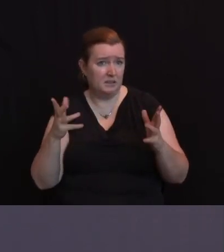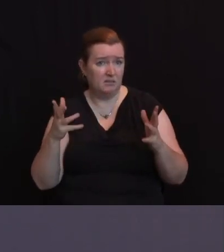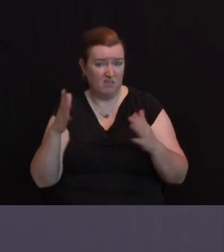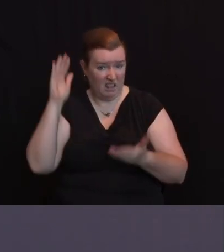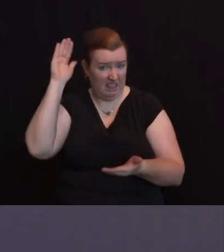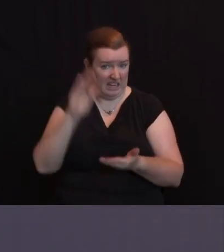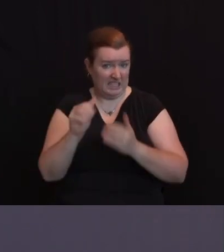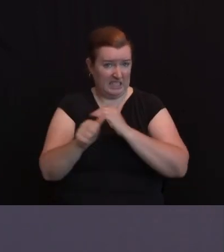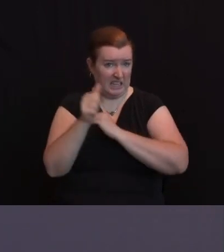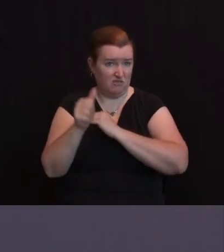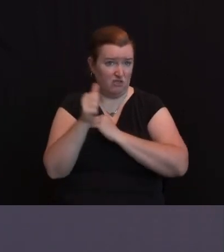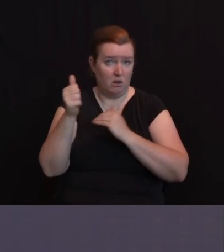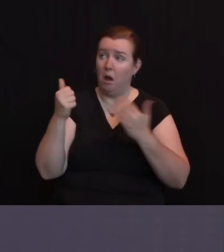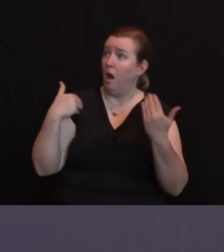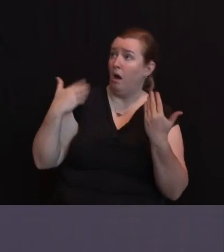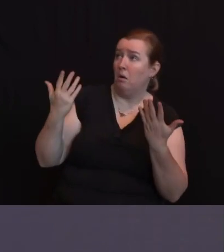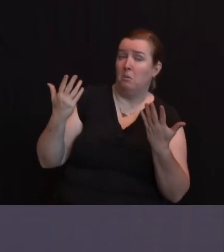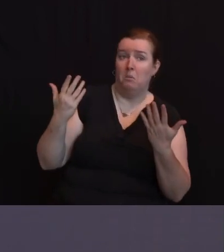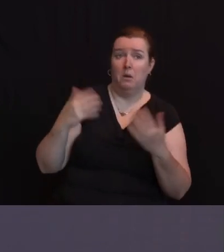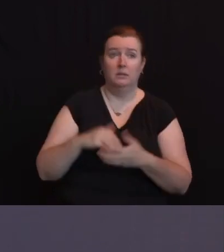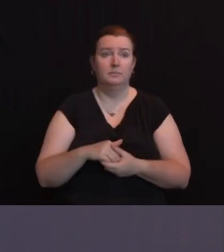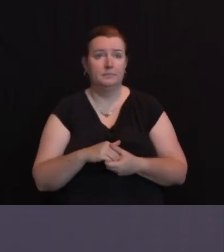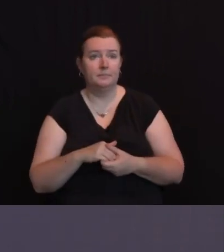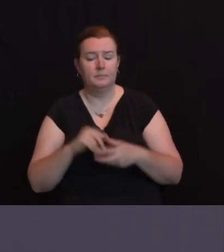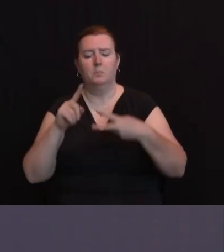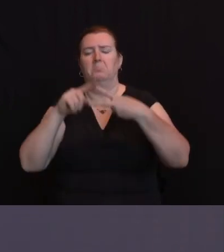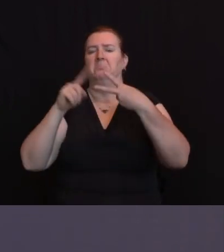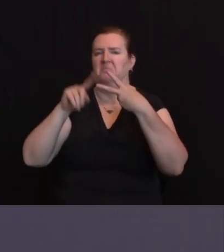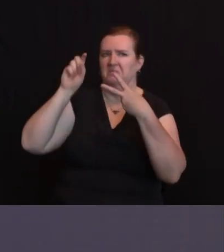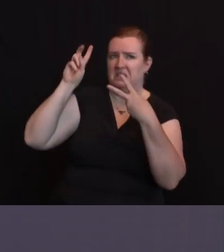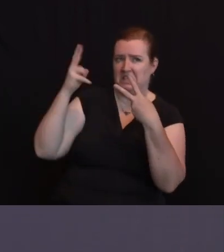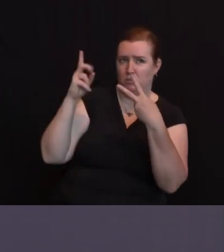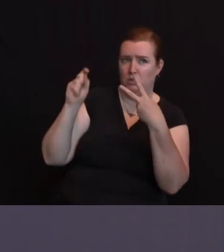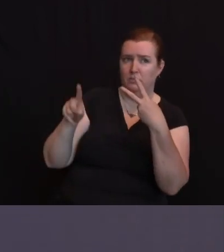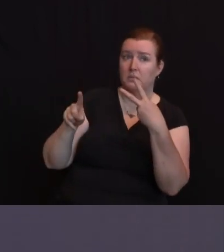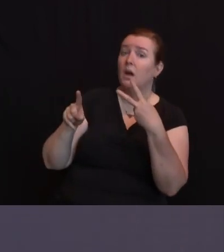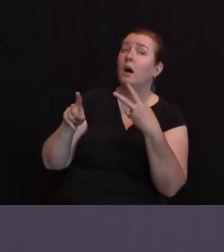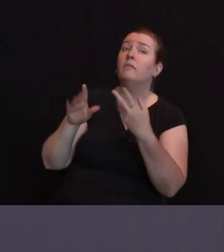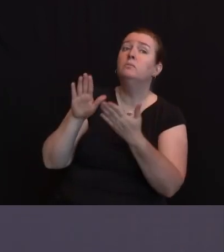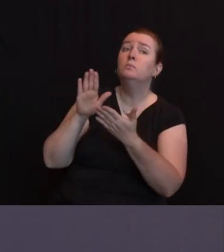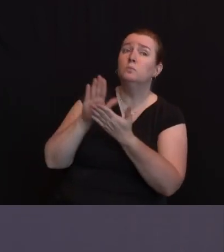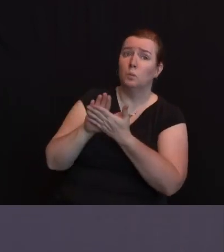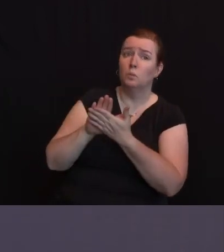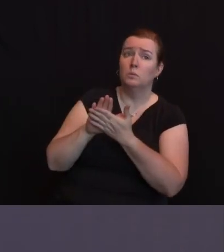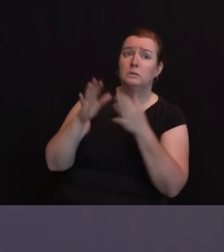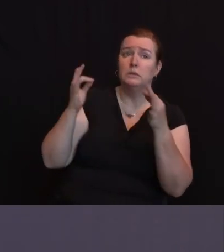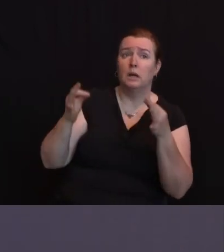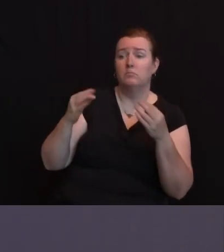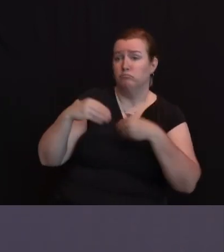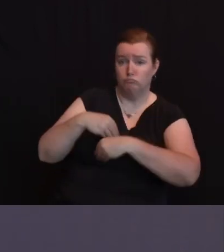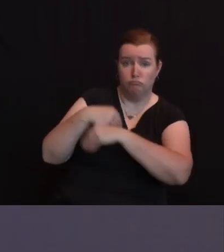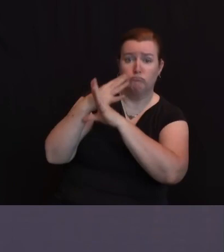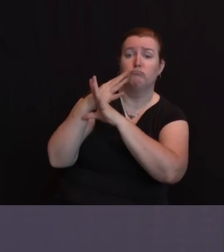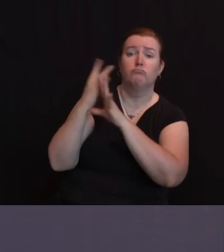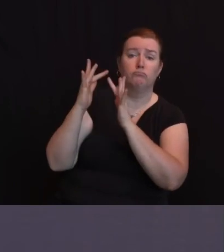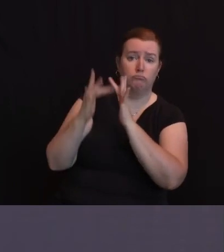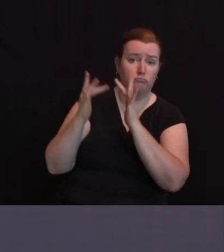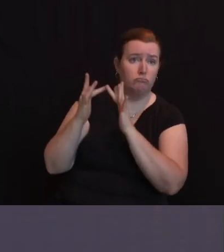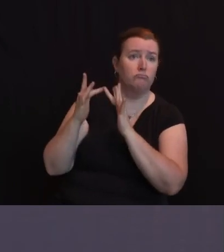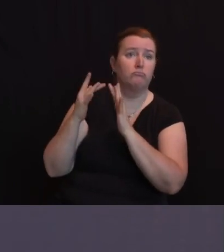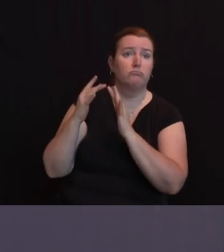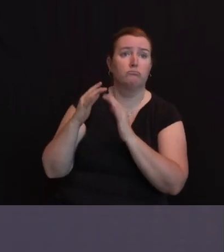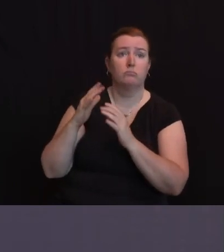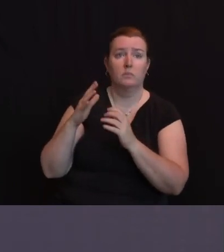know. Second question, if schools do mostly remote learning, or if they're forced to do all